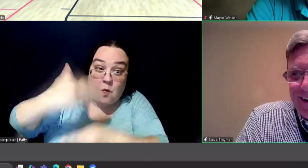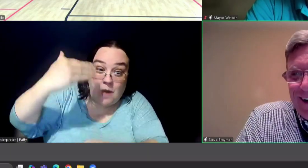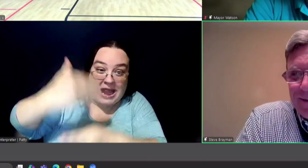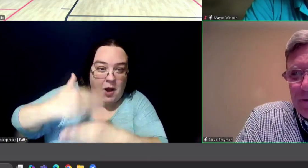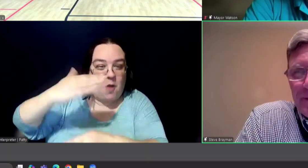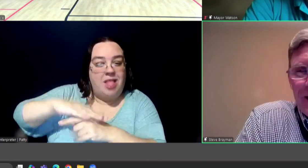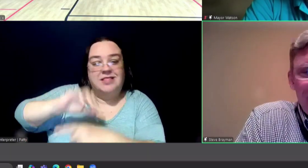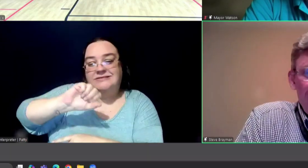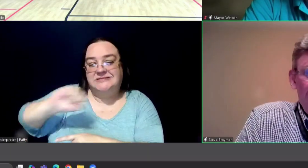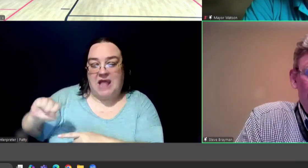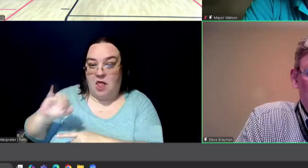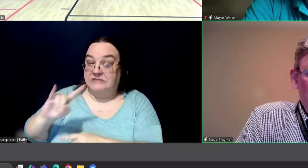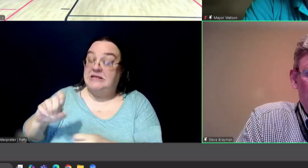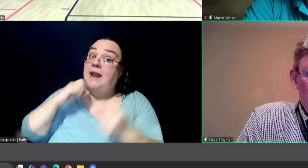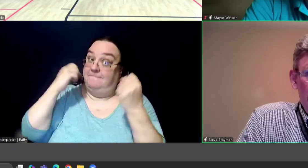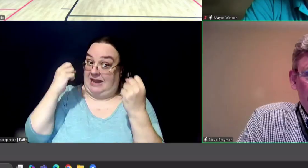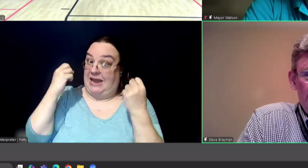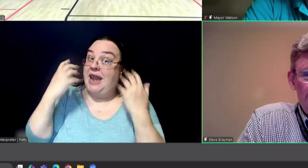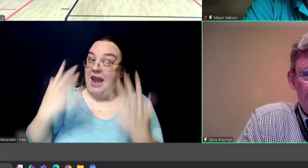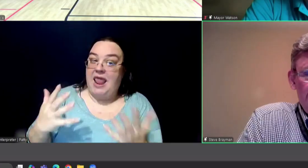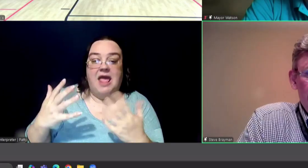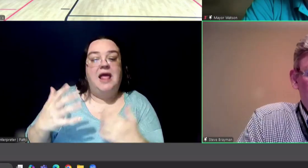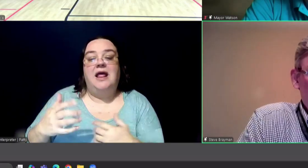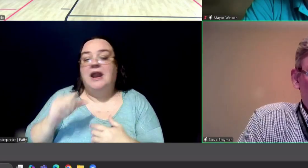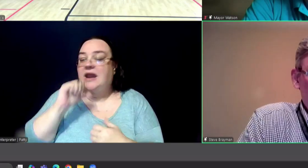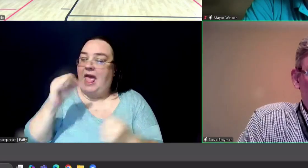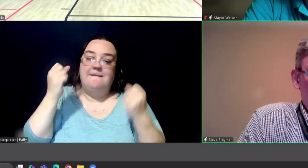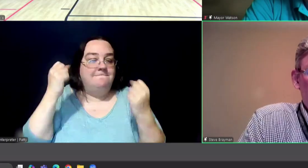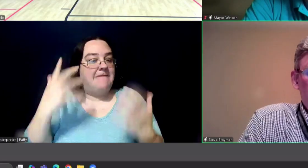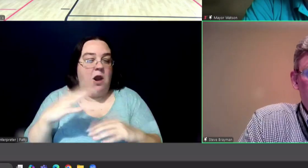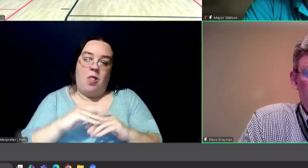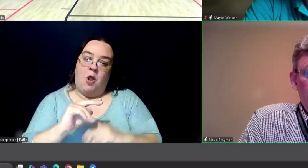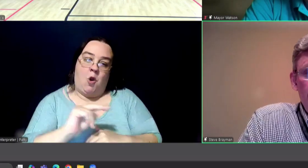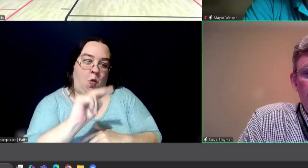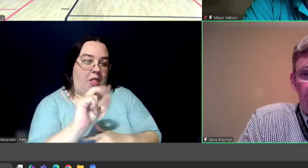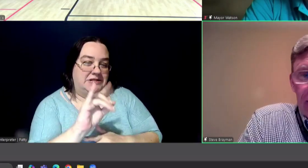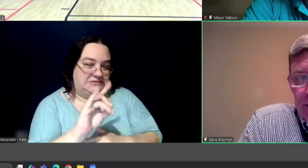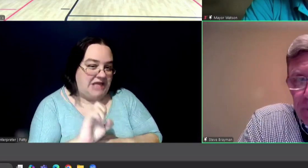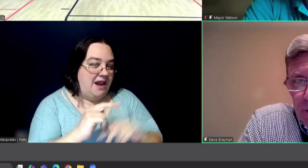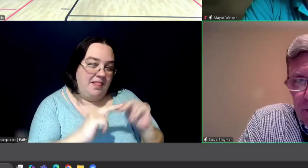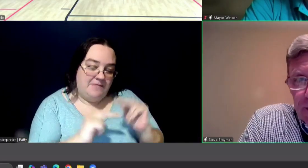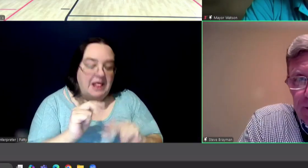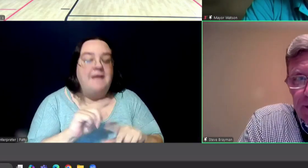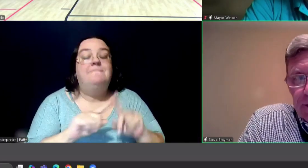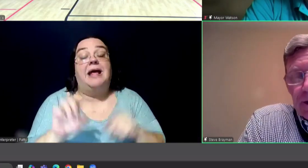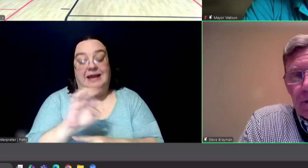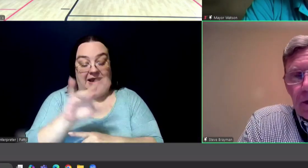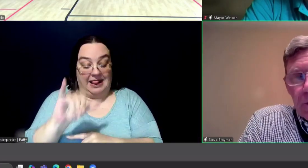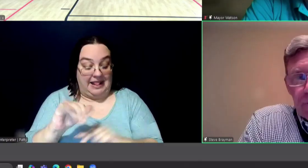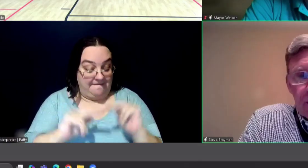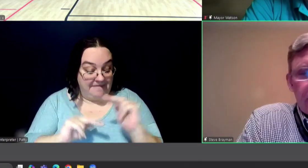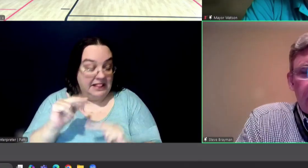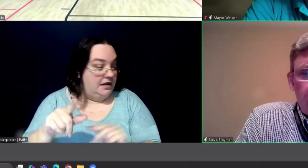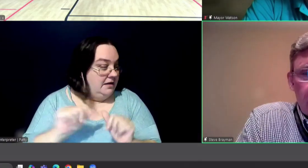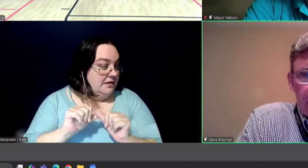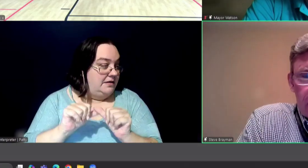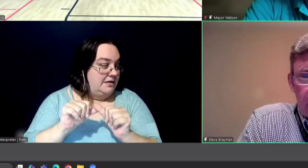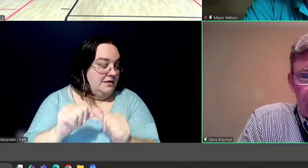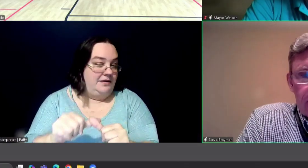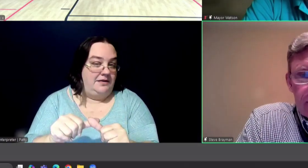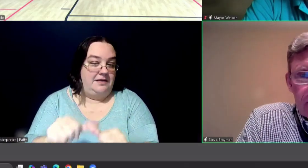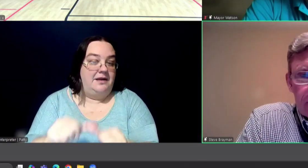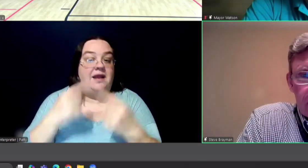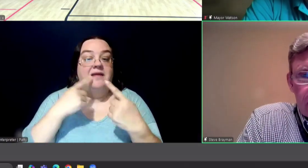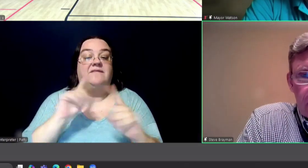side. There's a lot of them. There aren't many windows on the north side. But the Ely building is continuing. We finally got